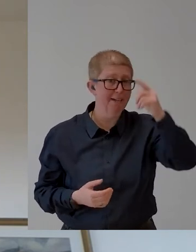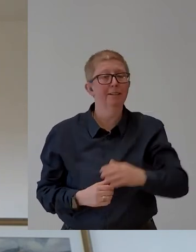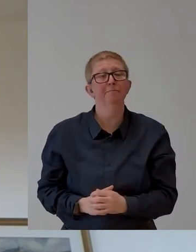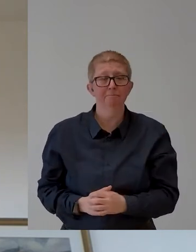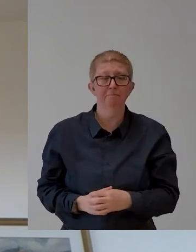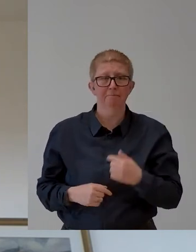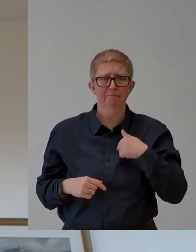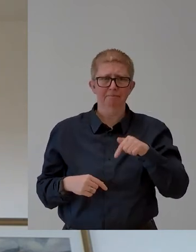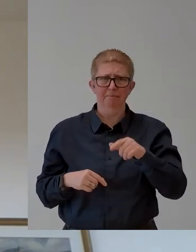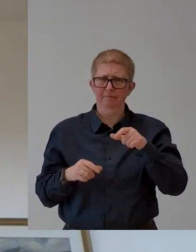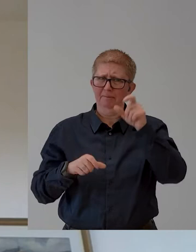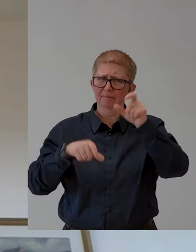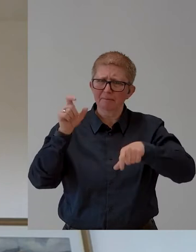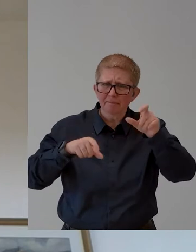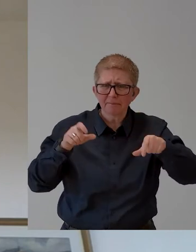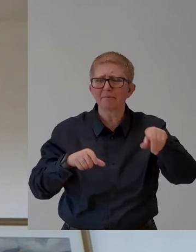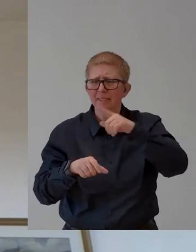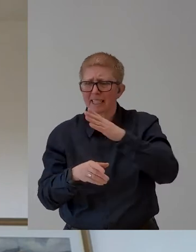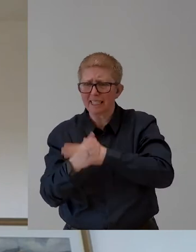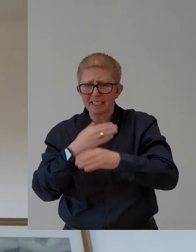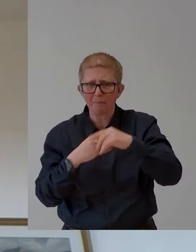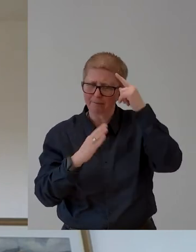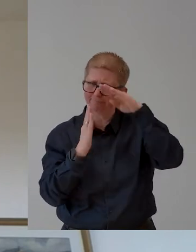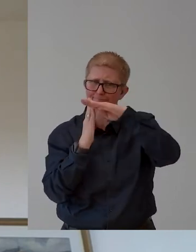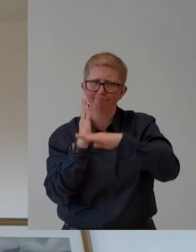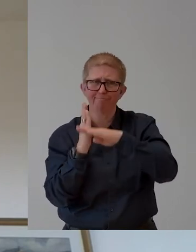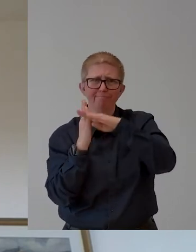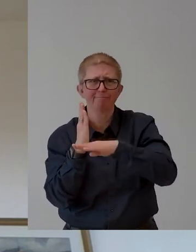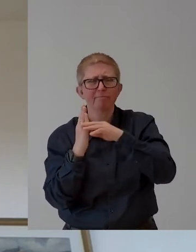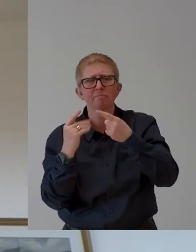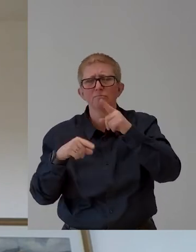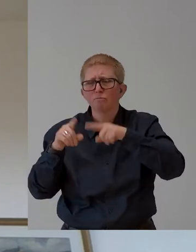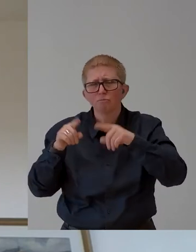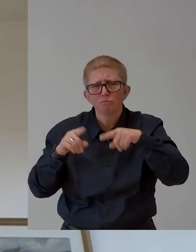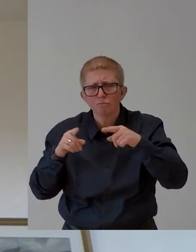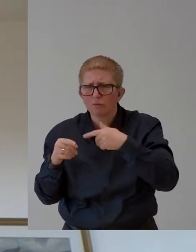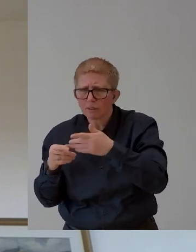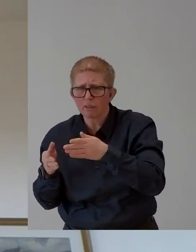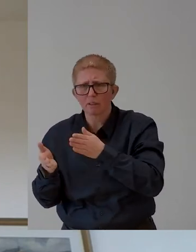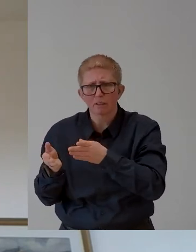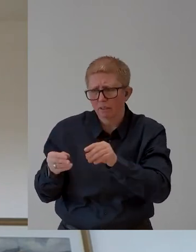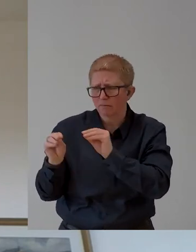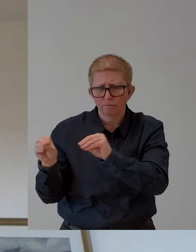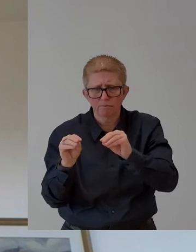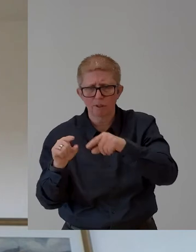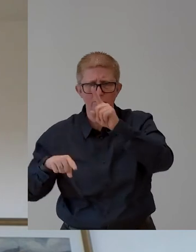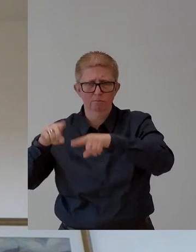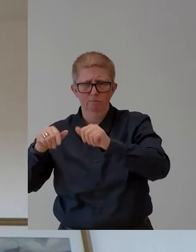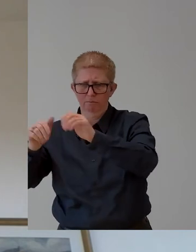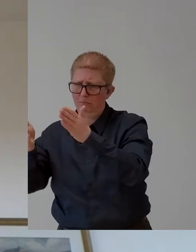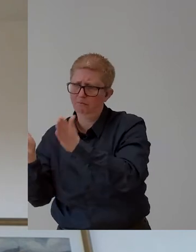disabilities by providing them different strategies and accommodations to support their learning